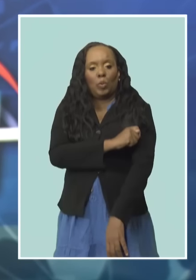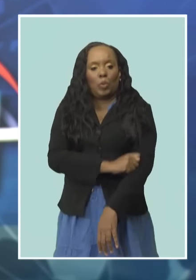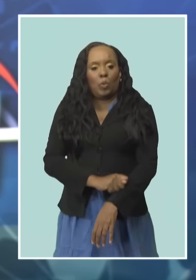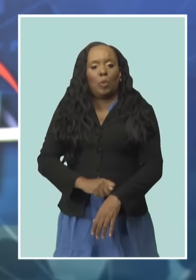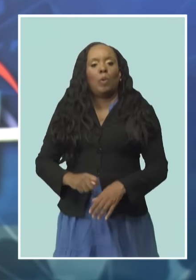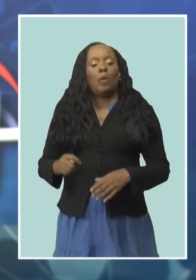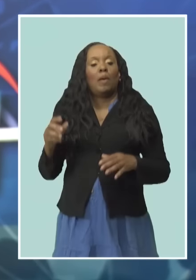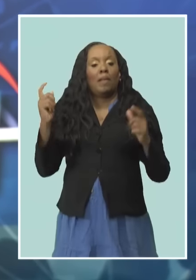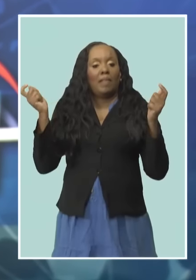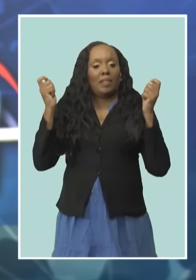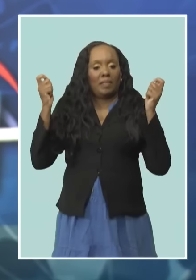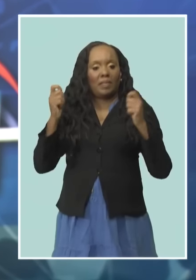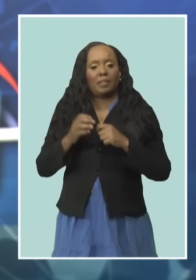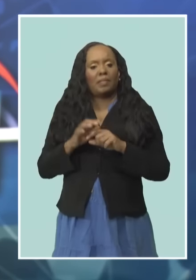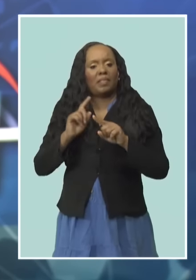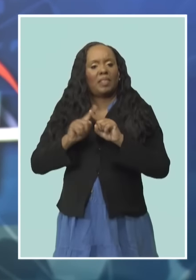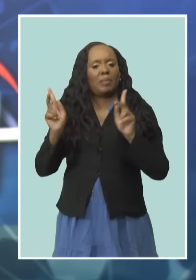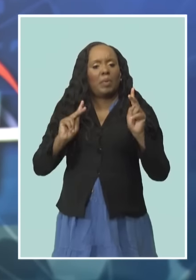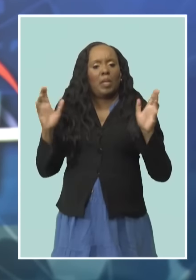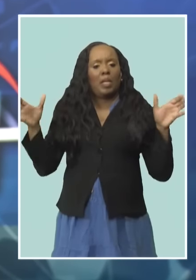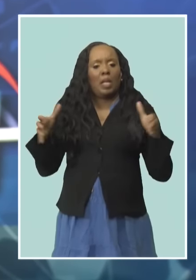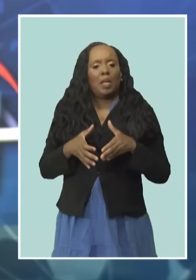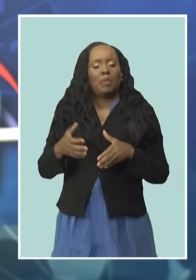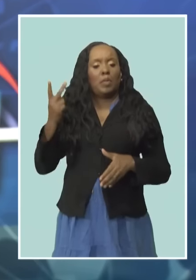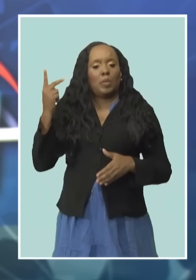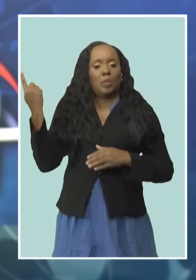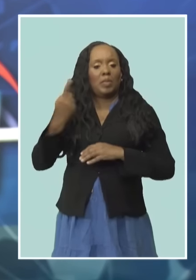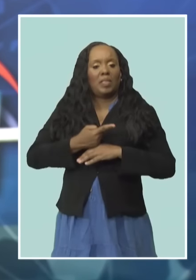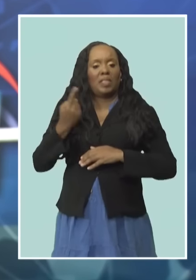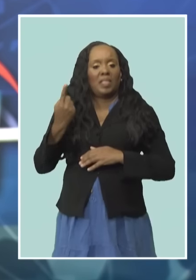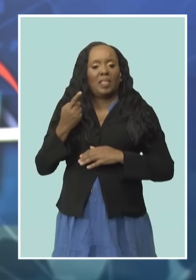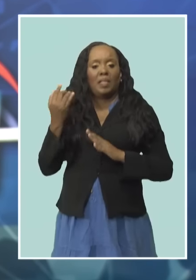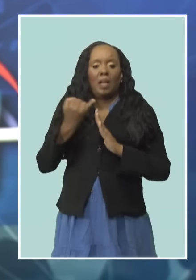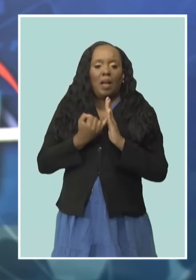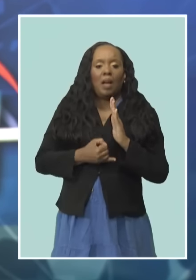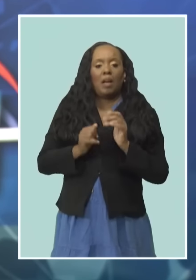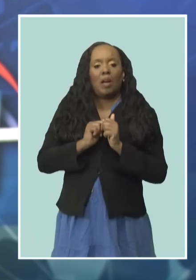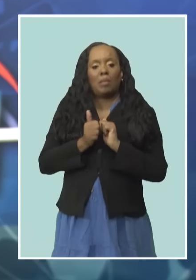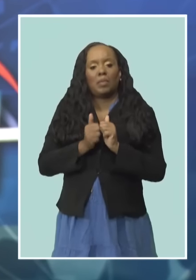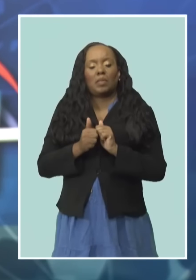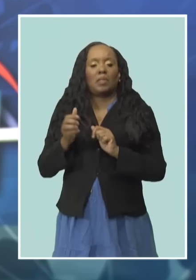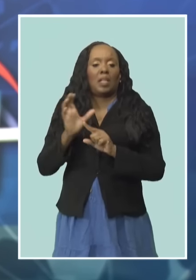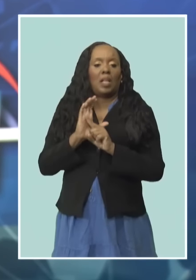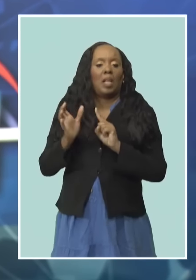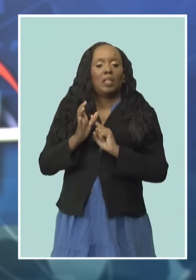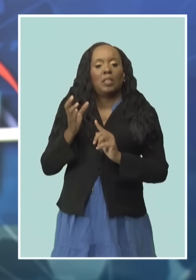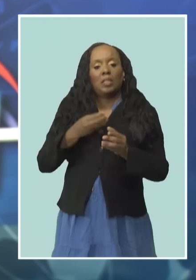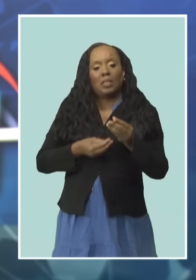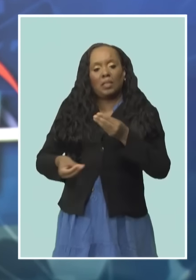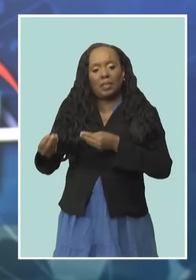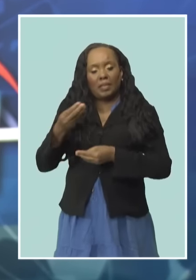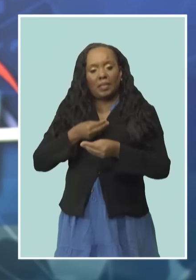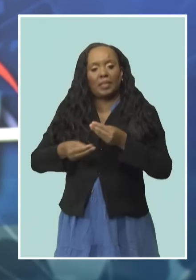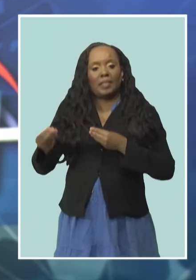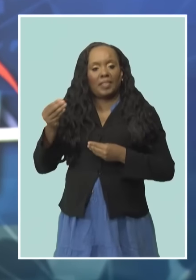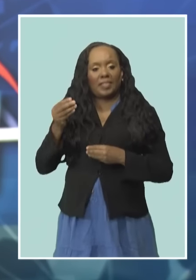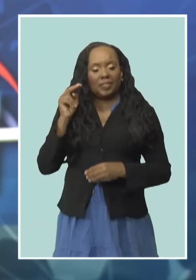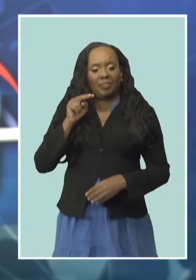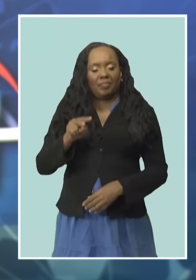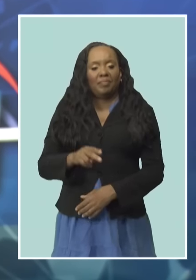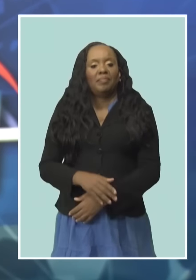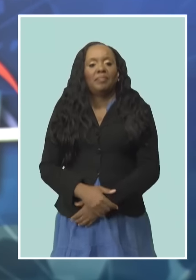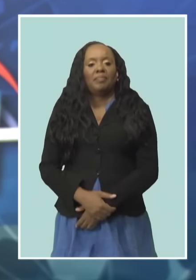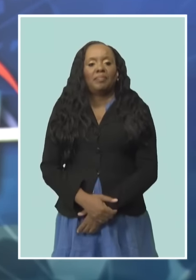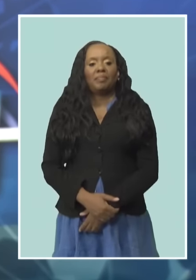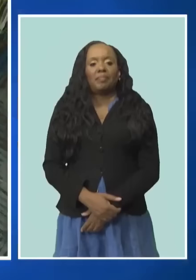and curious onlookers are gathering for 2 days of live art, competitions, and cultural exchange. Again, with that story is